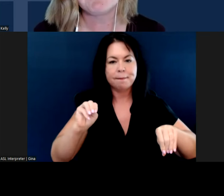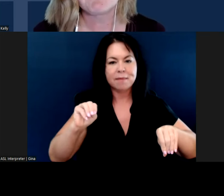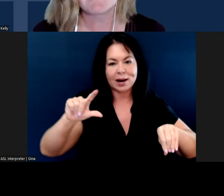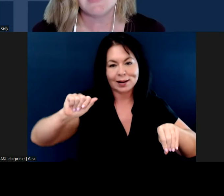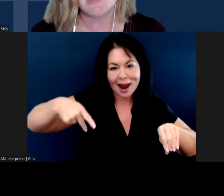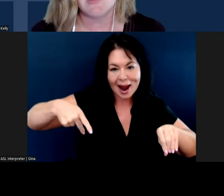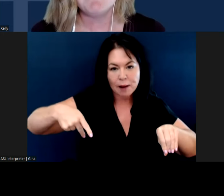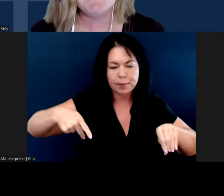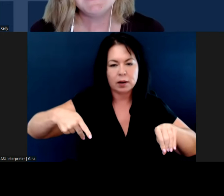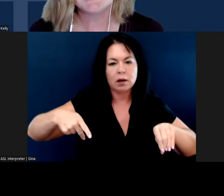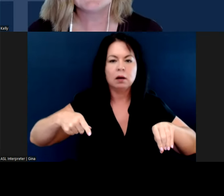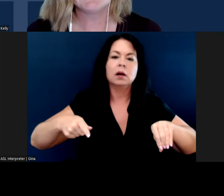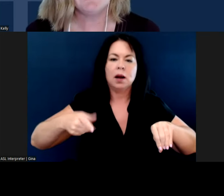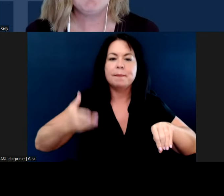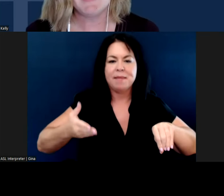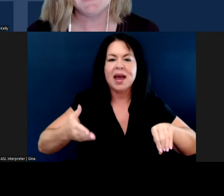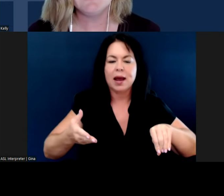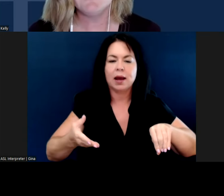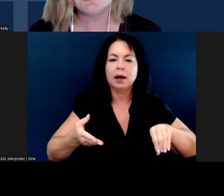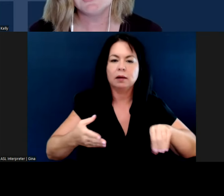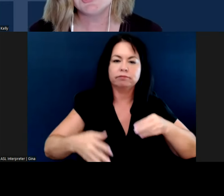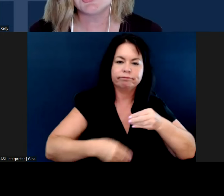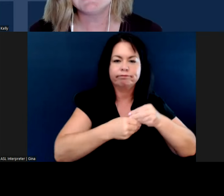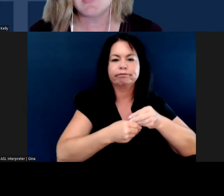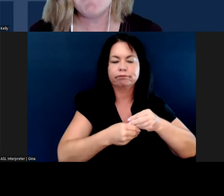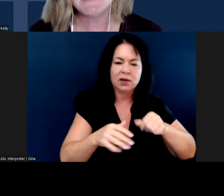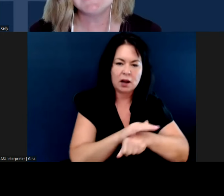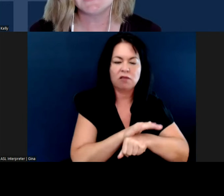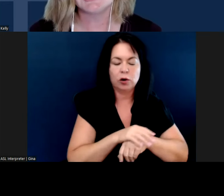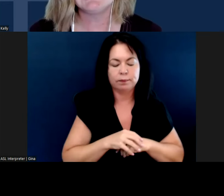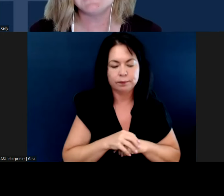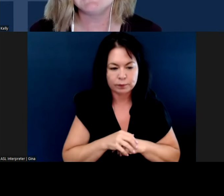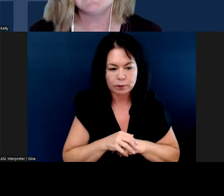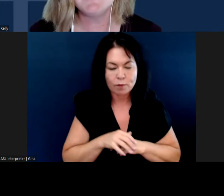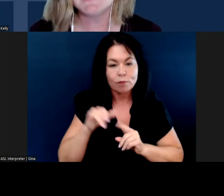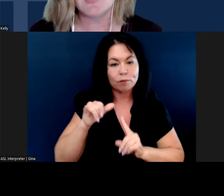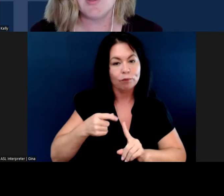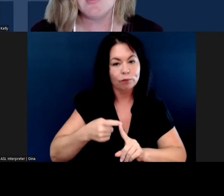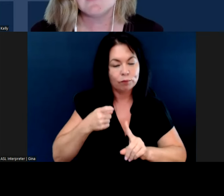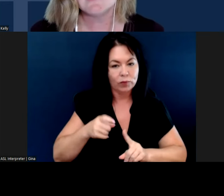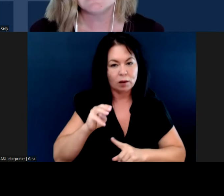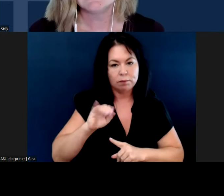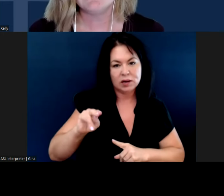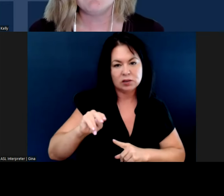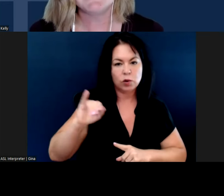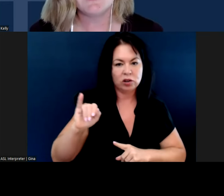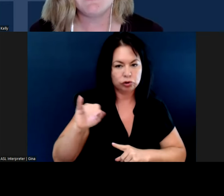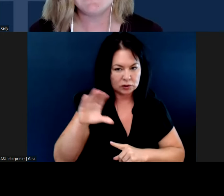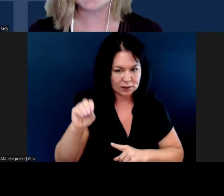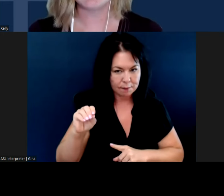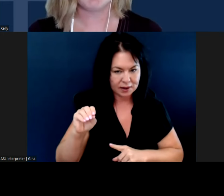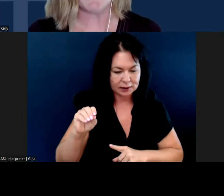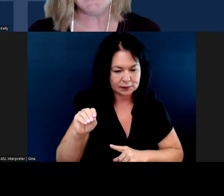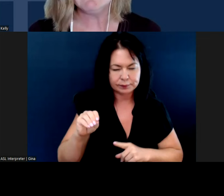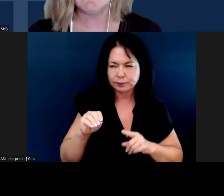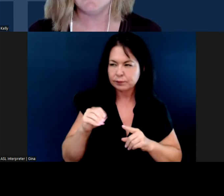there. These are sold by individual insurance companies that are licensed in Minnesota. So in Minnesota, I think